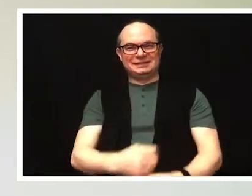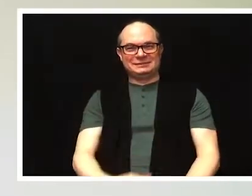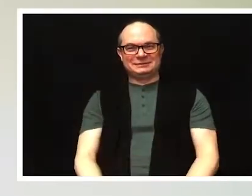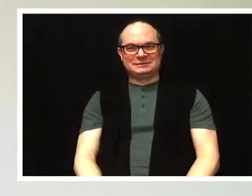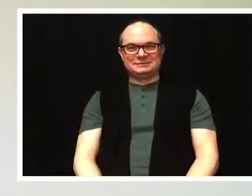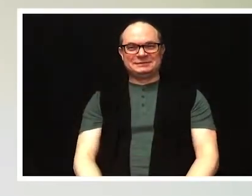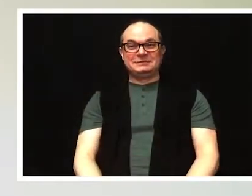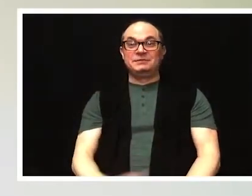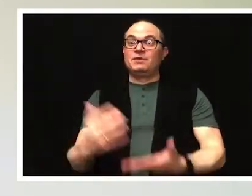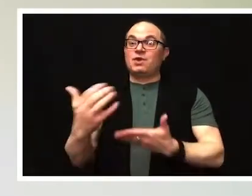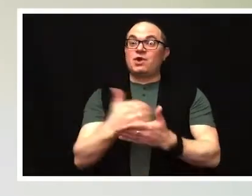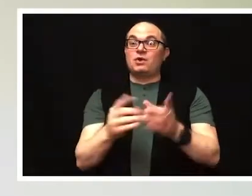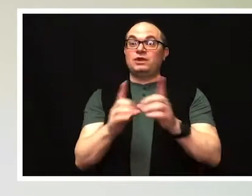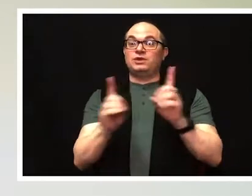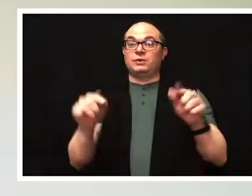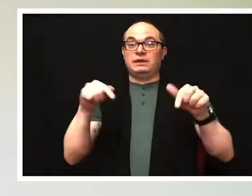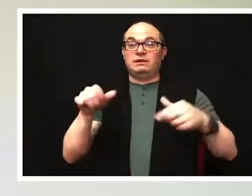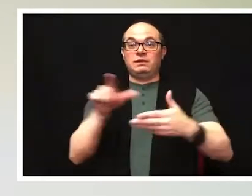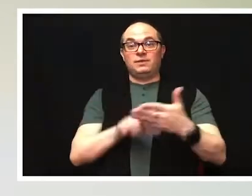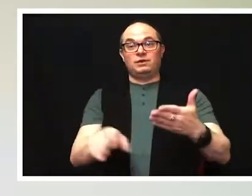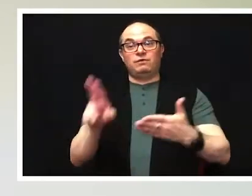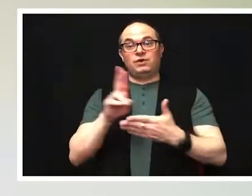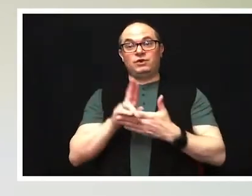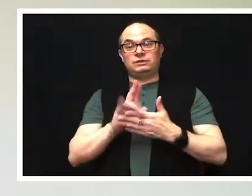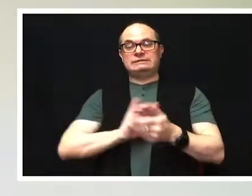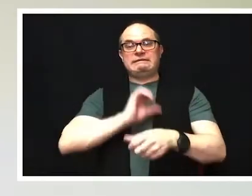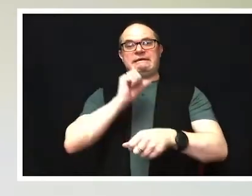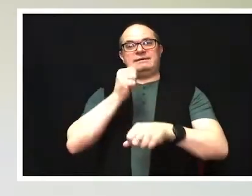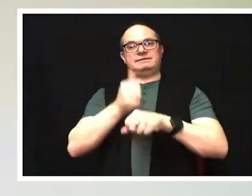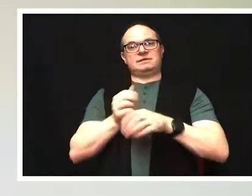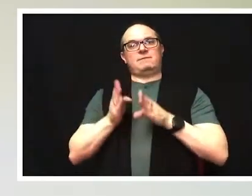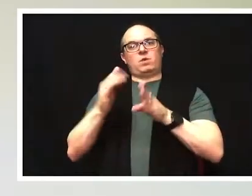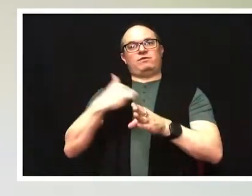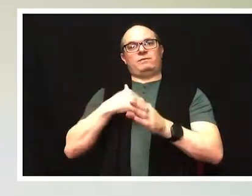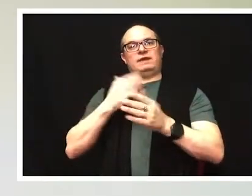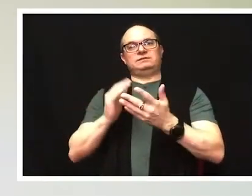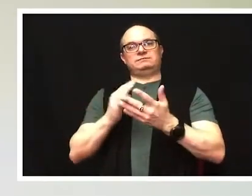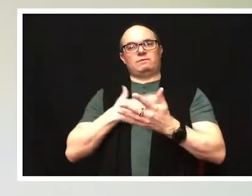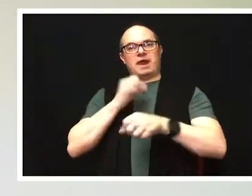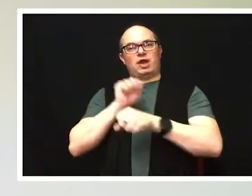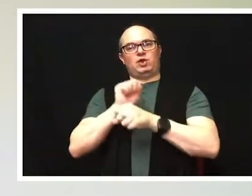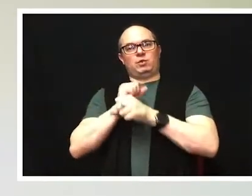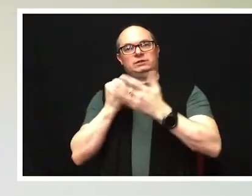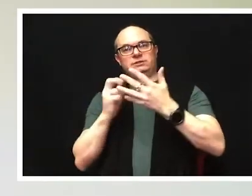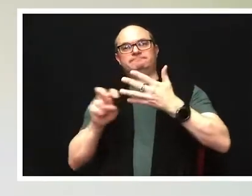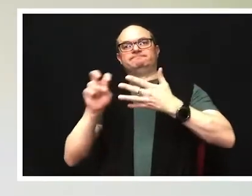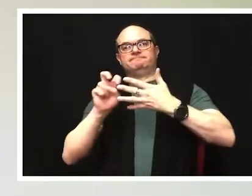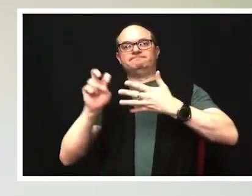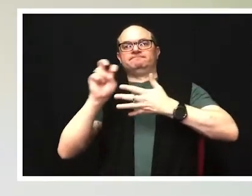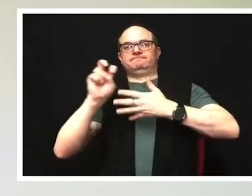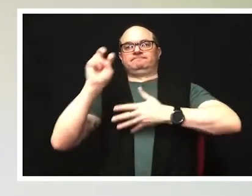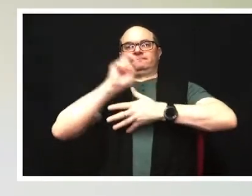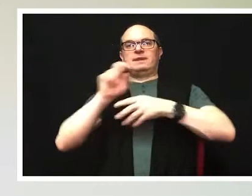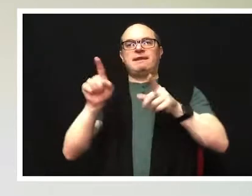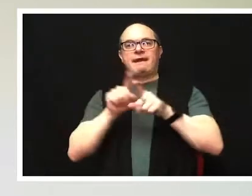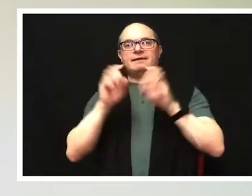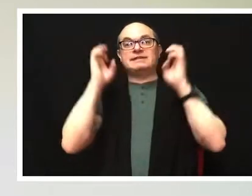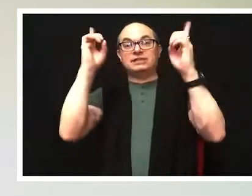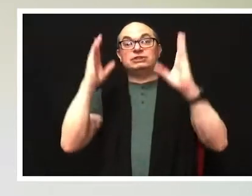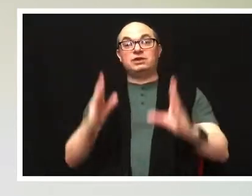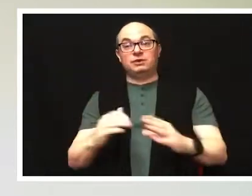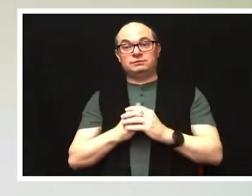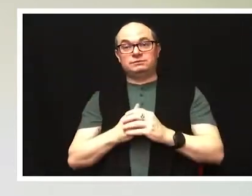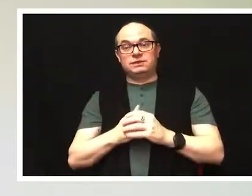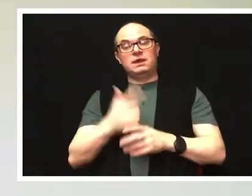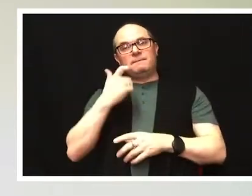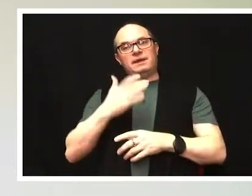today. Earning degrees from Lamar has paved the way for me to advance in my career as an educator. I have no doubt